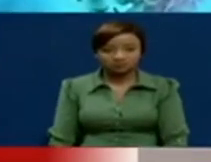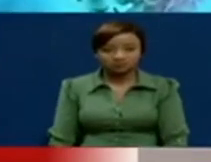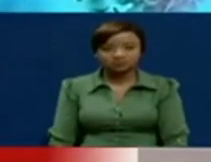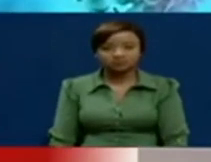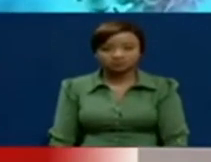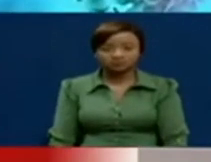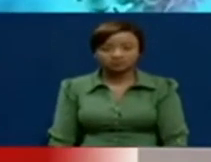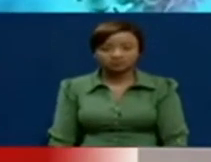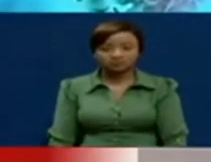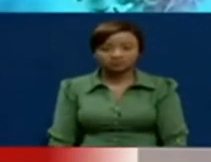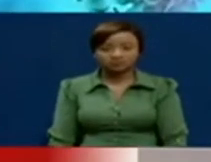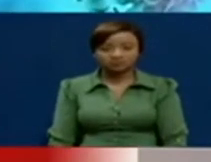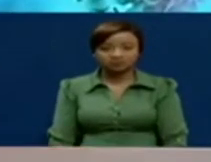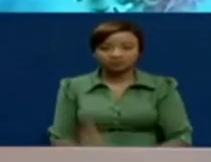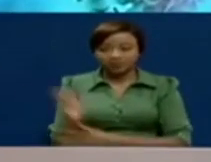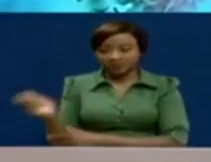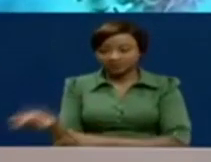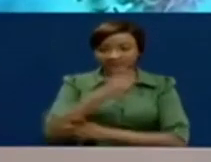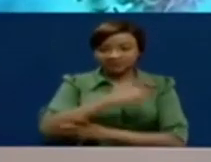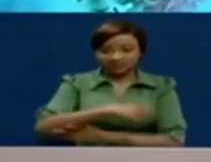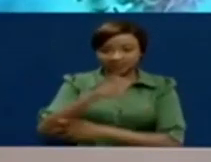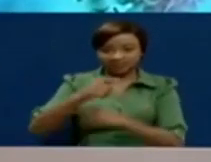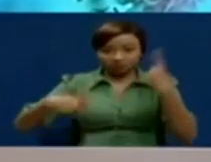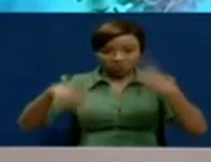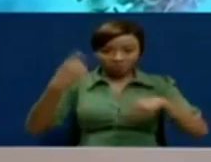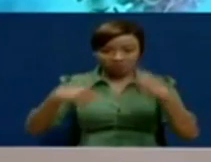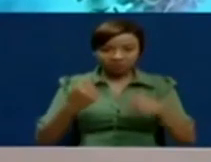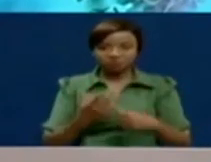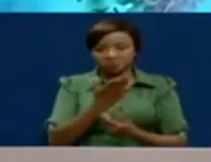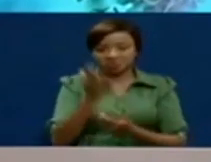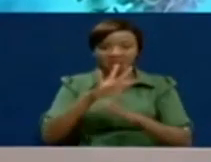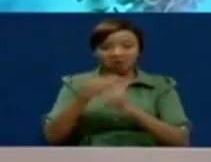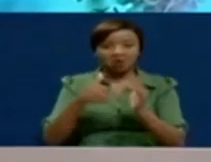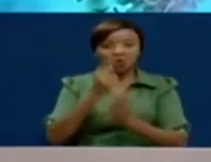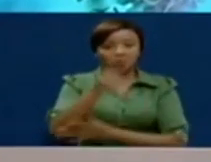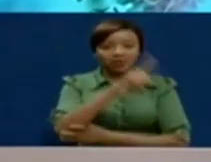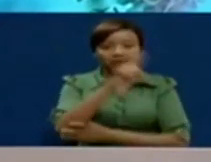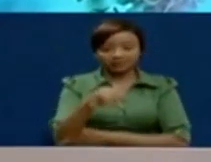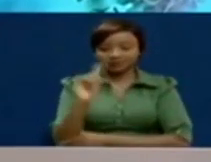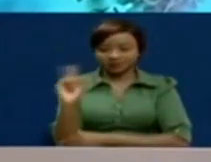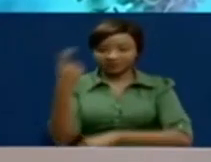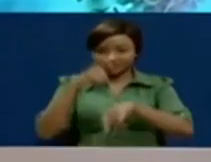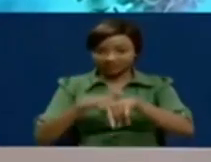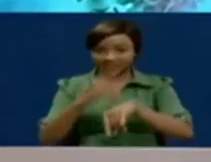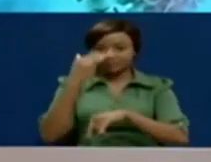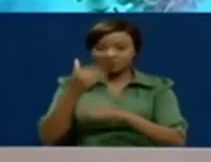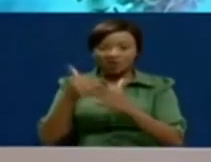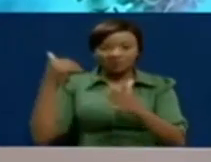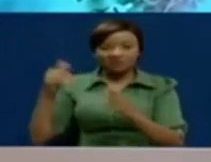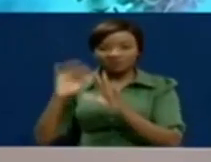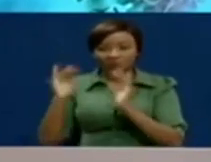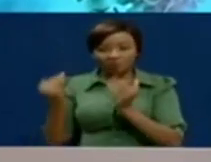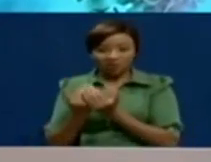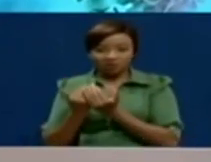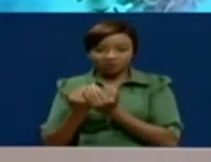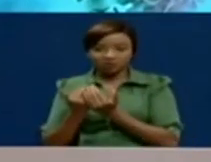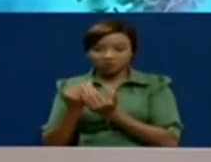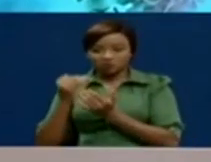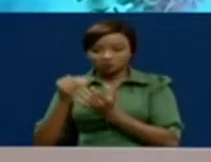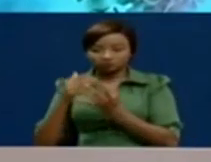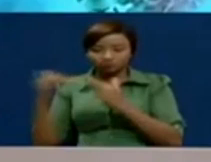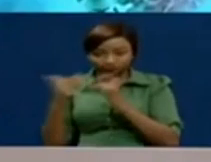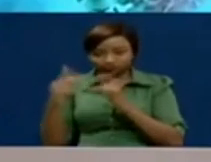And the Wimbledon Tennis Championships were cancelled for the first time since World War II, as the coronavirus